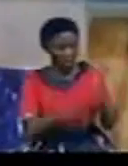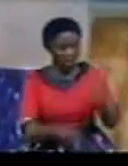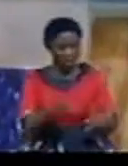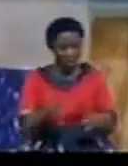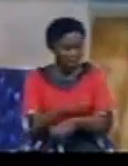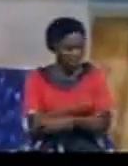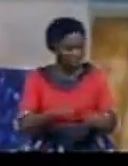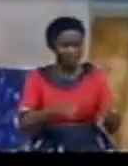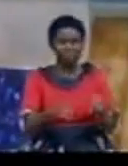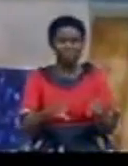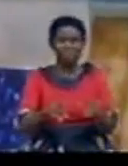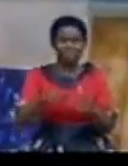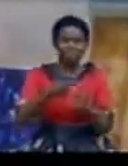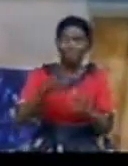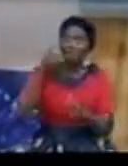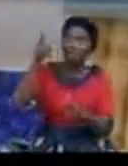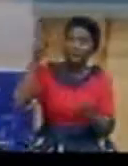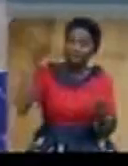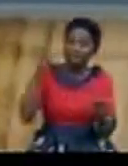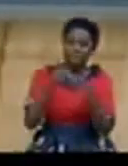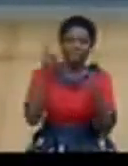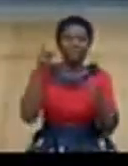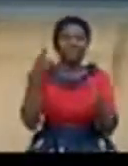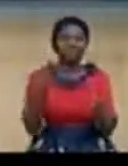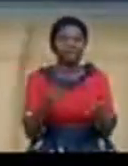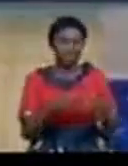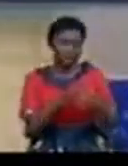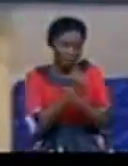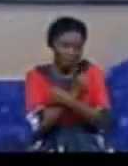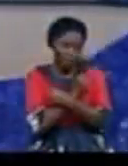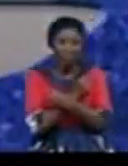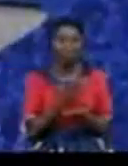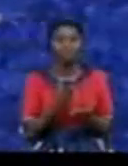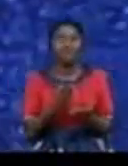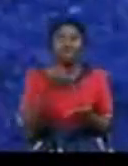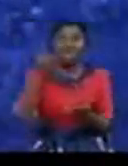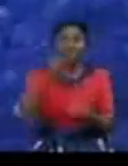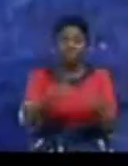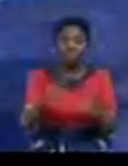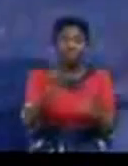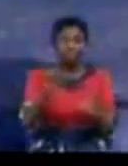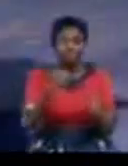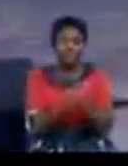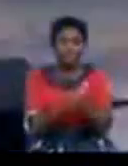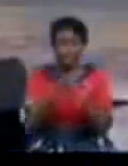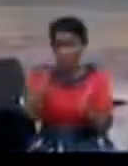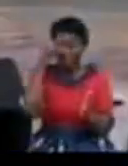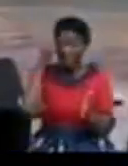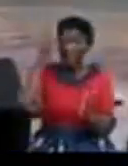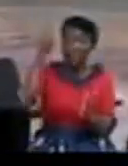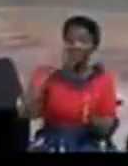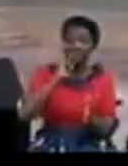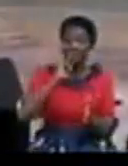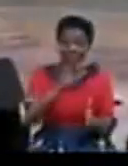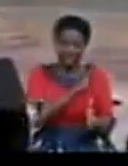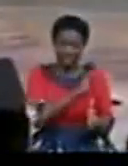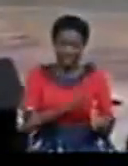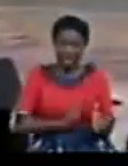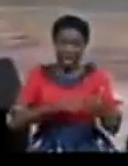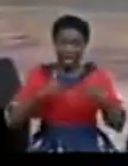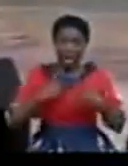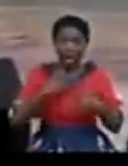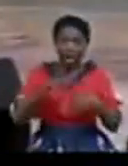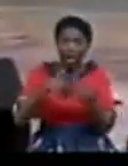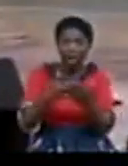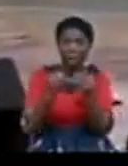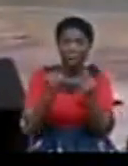he perfects the love. And he does that because he is Emmanuel. He has all the power. And